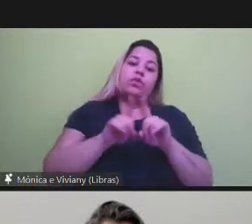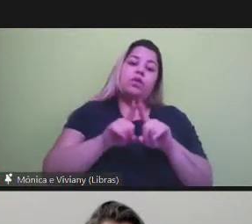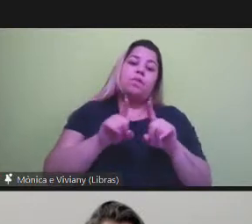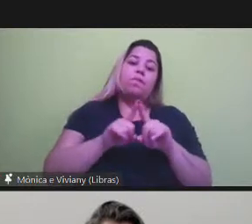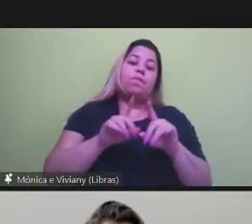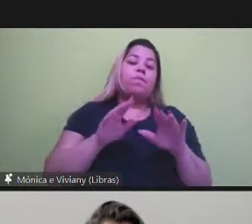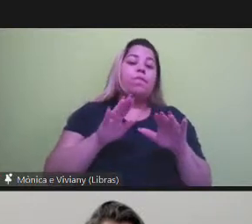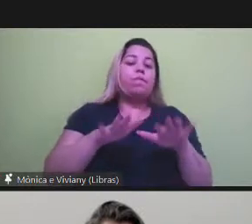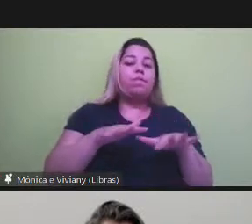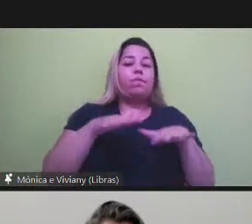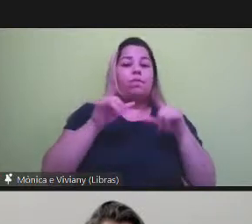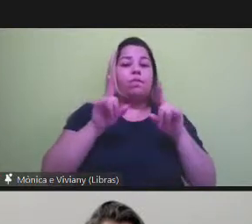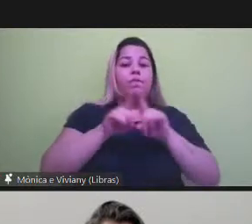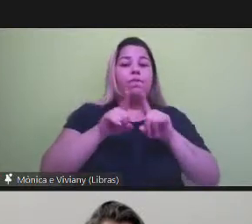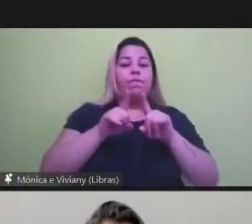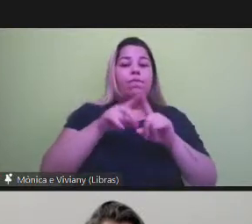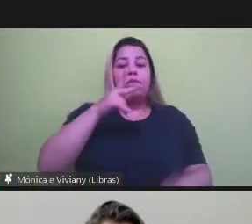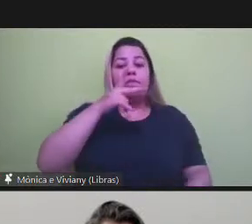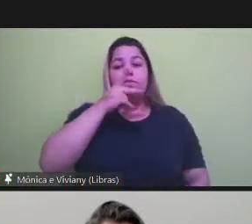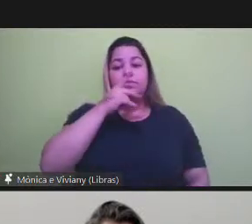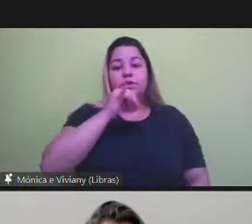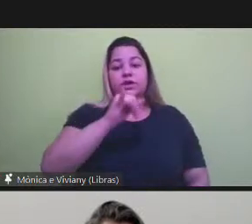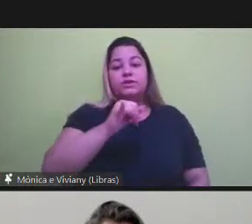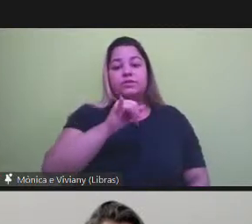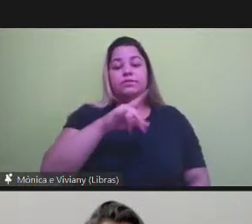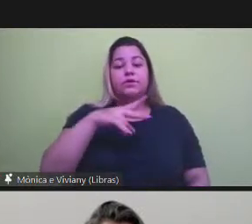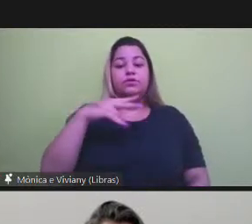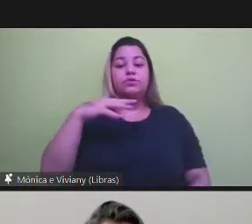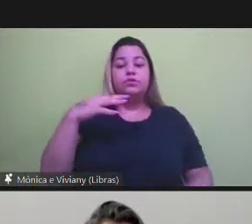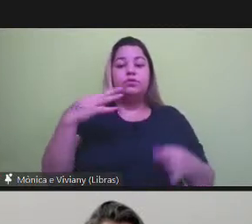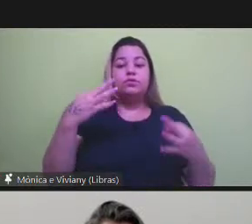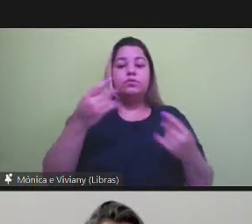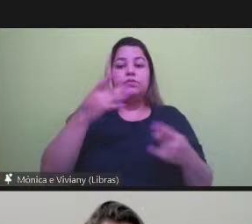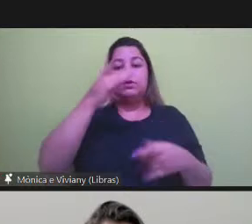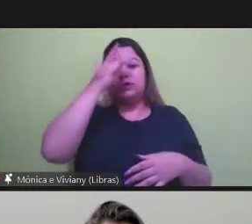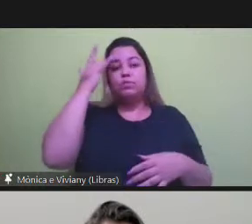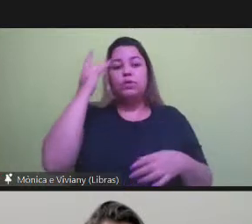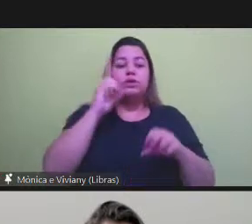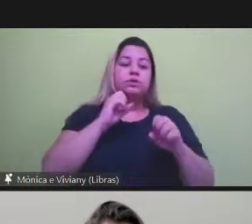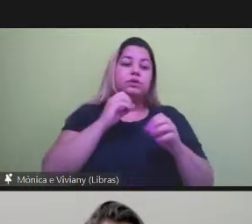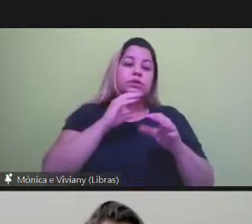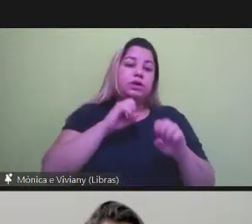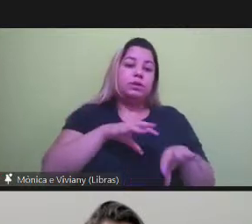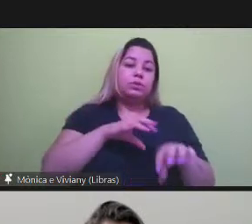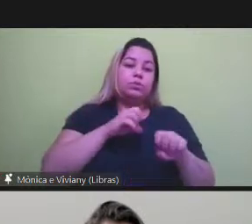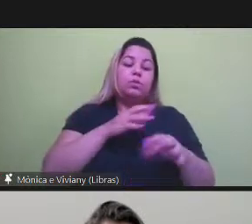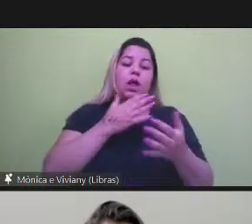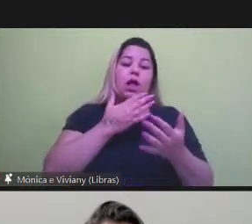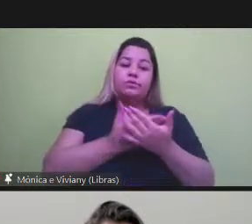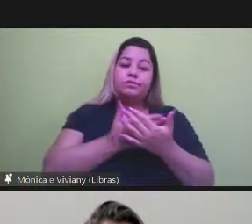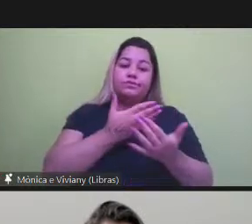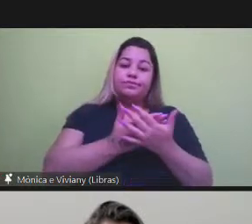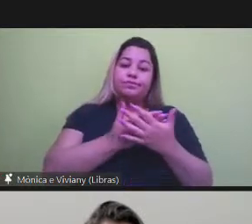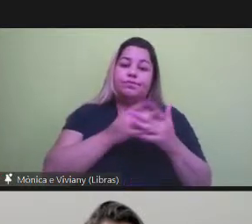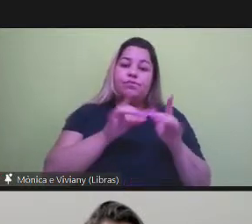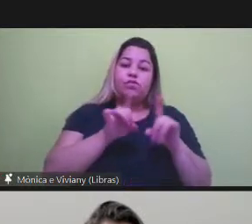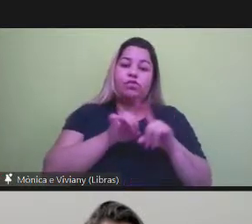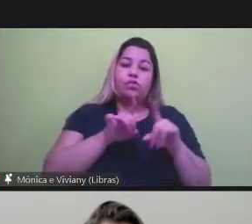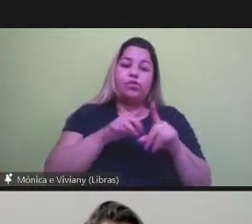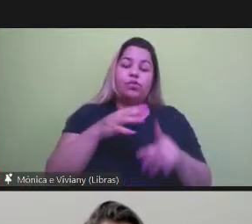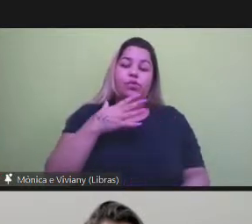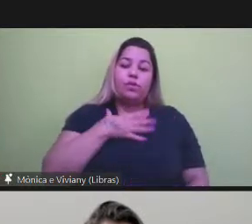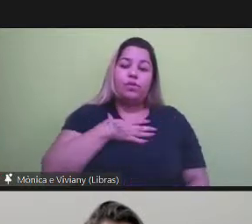more involvement from the parents and those who are responsible for the education, but it is still one